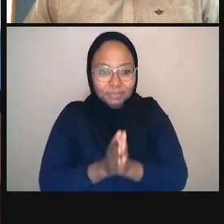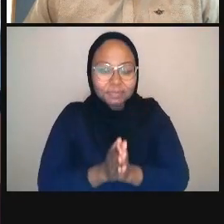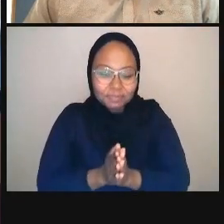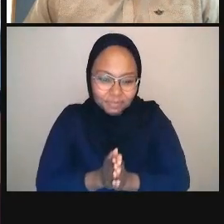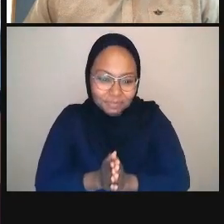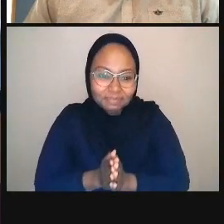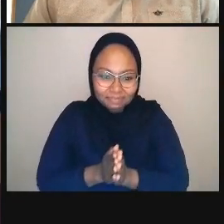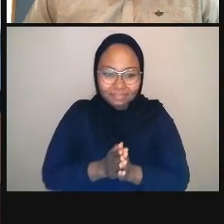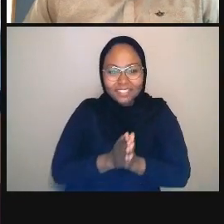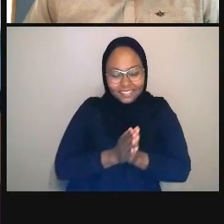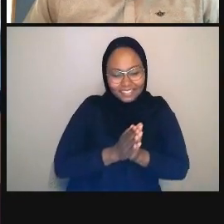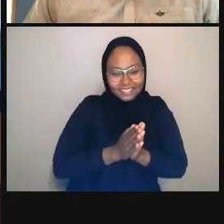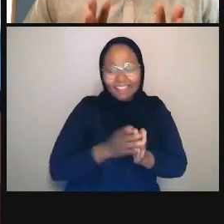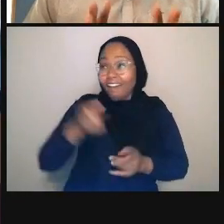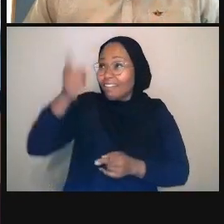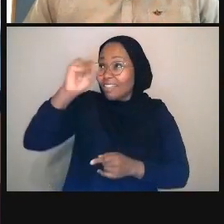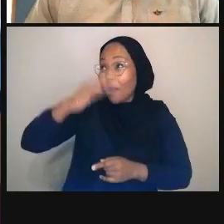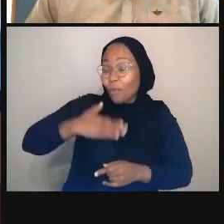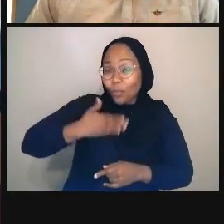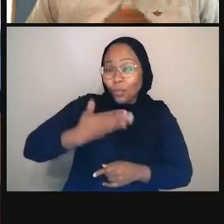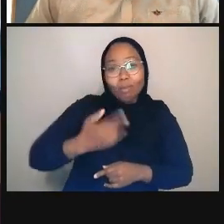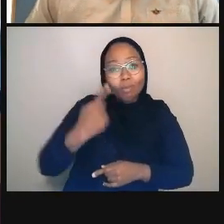more years from you, Imam Makram. Barakallah.